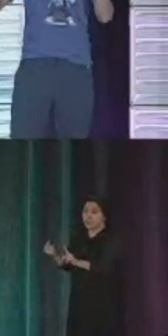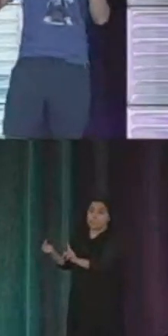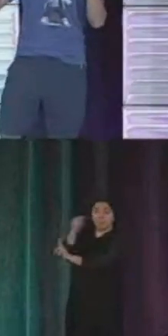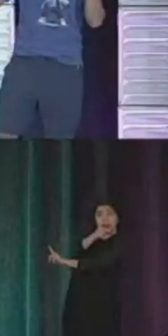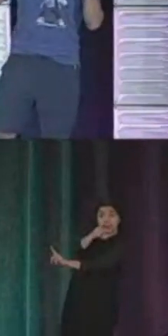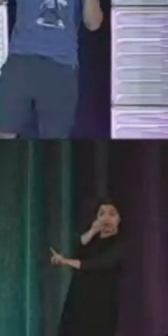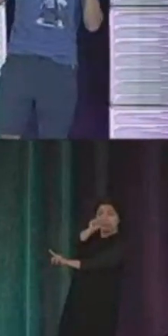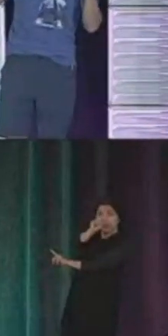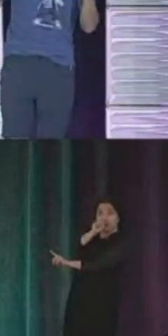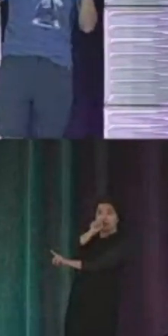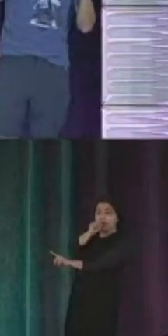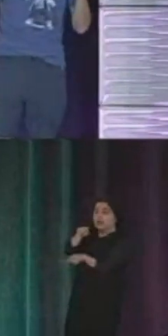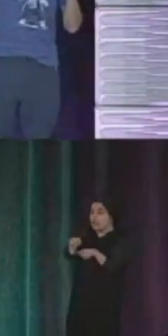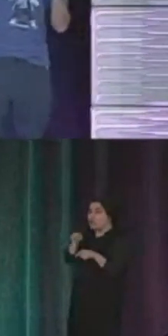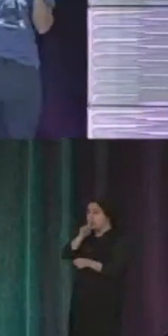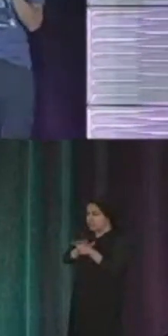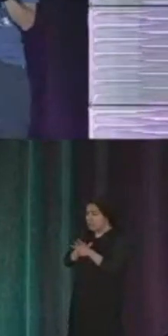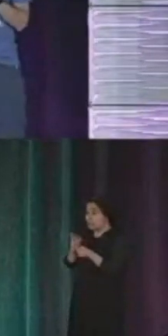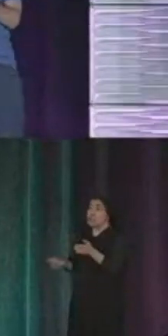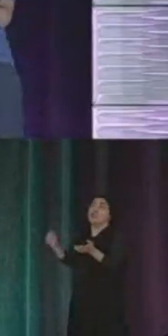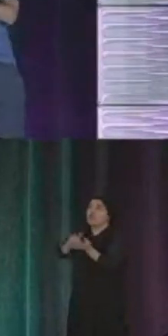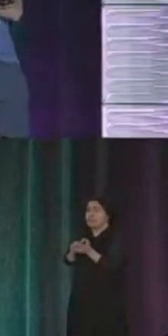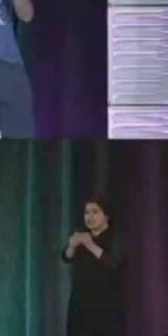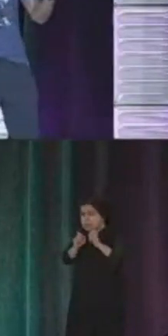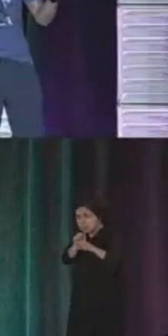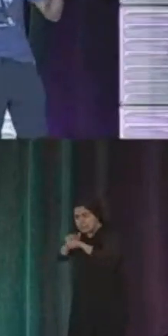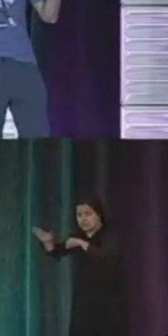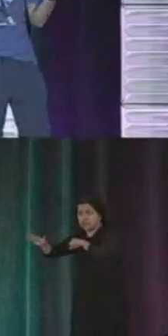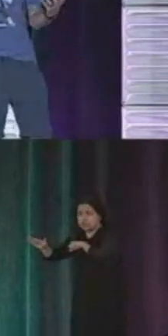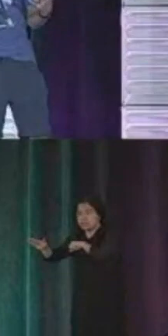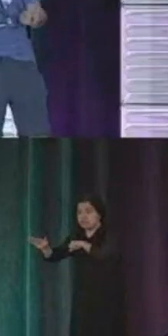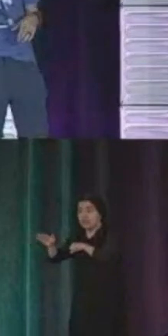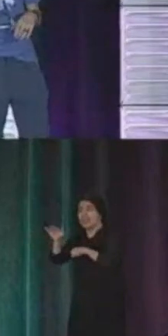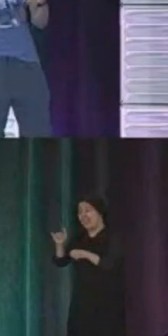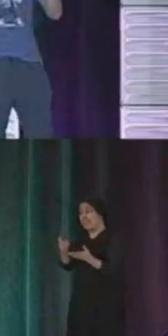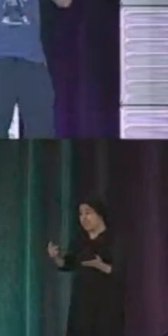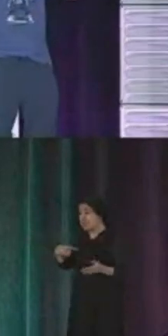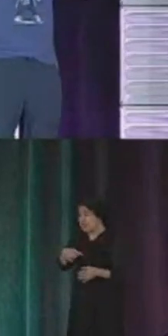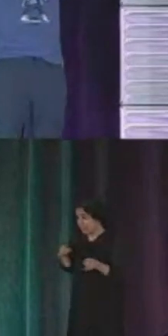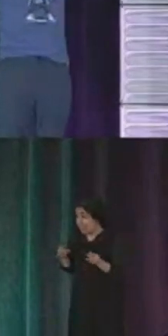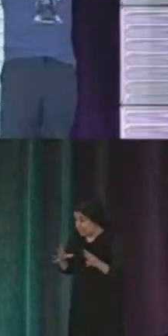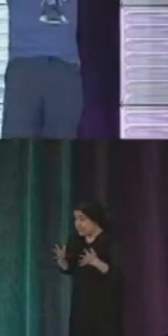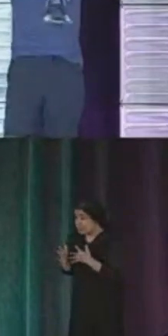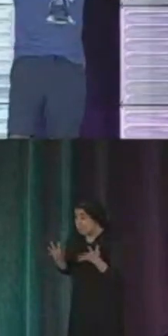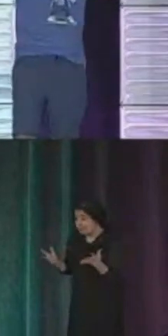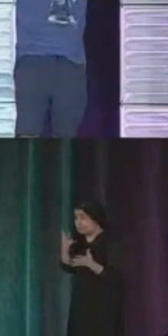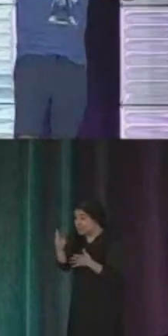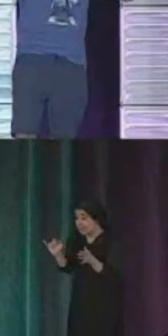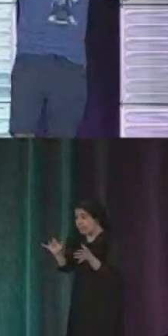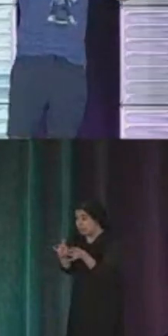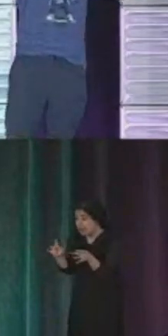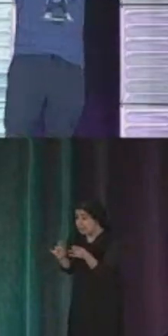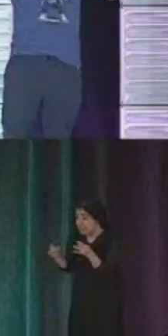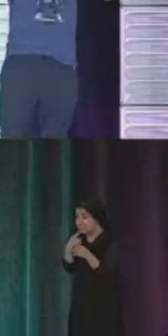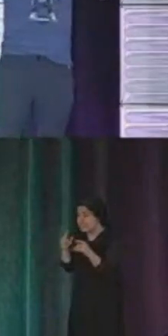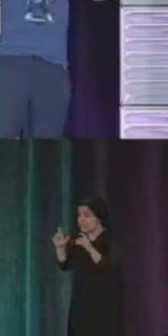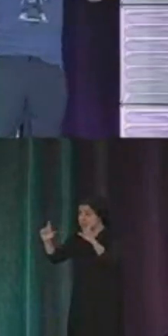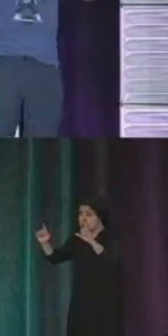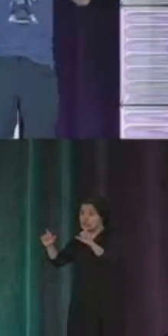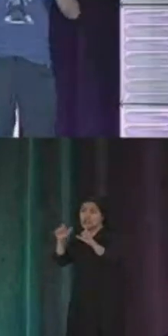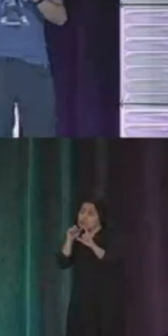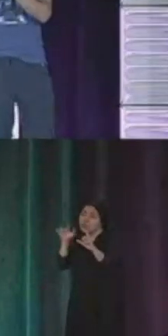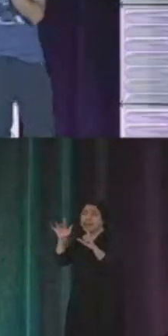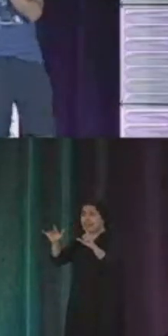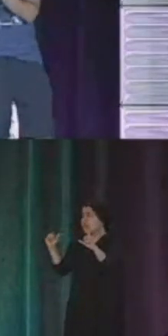the confirm resubmission dialog. So that thing that we all hate so much, and you see those little messages that say, don't hit the